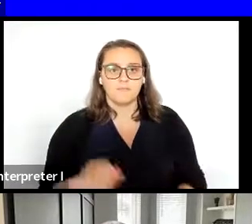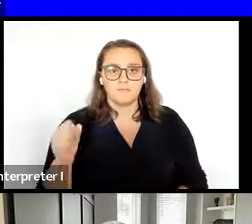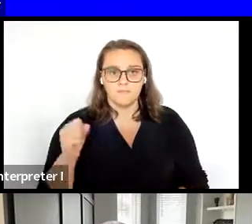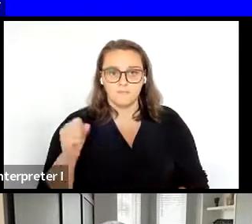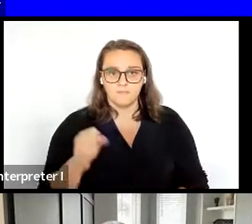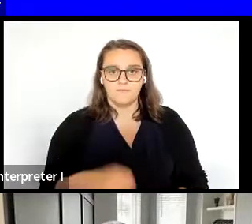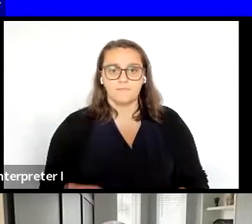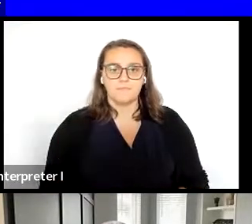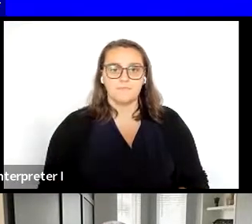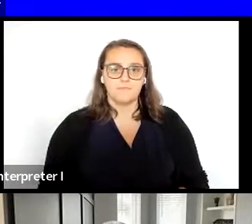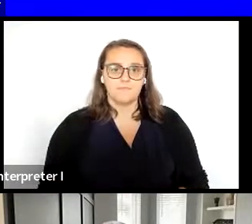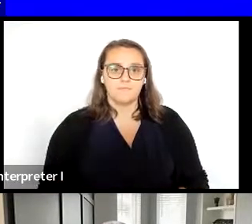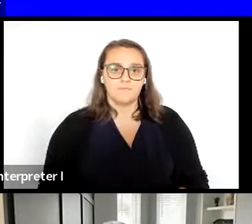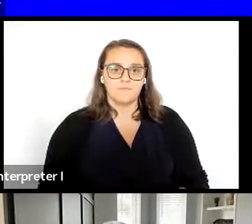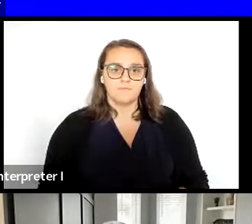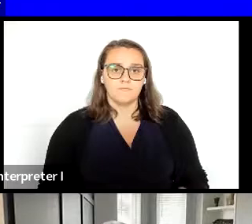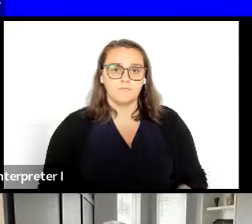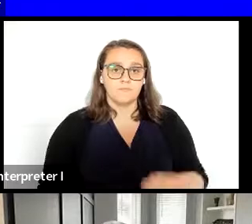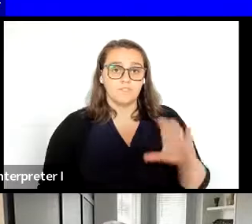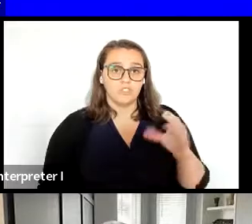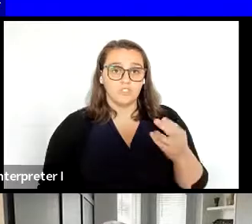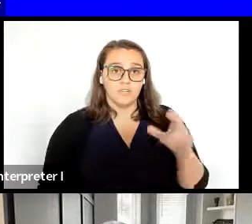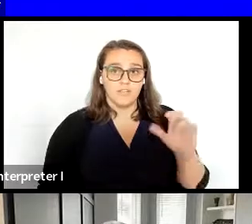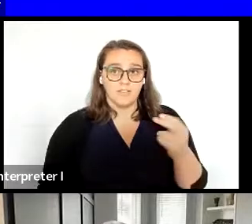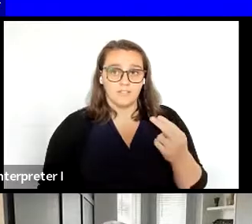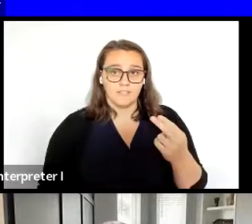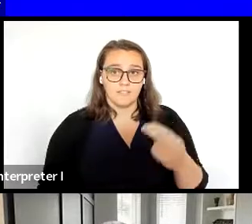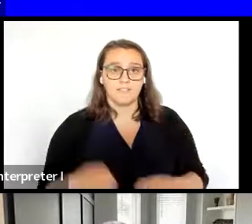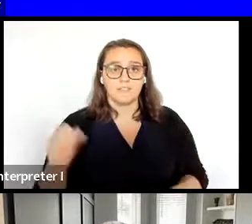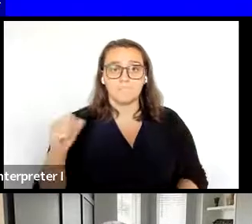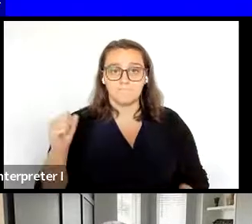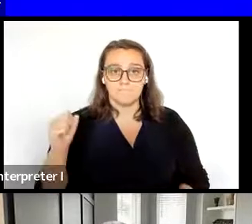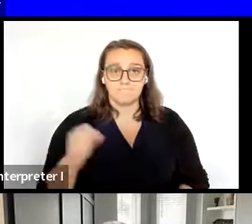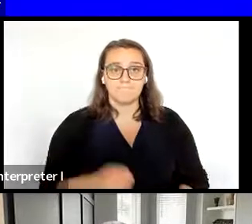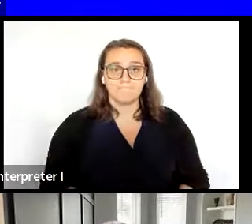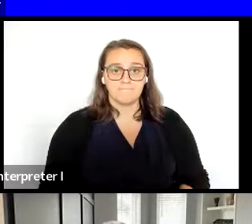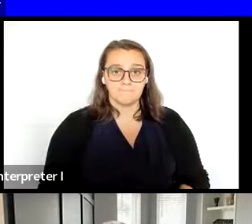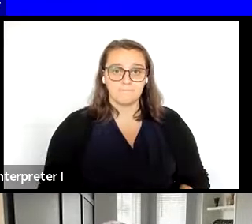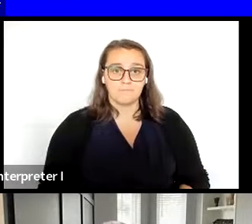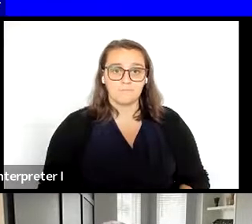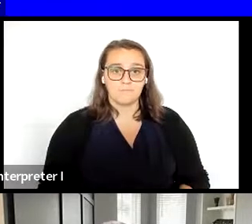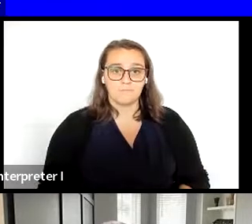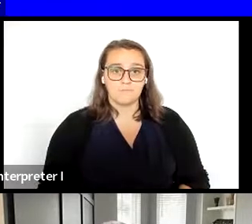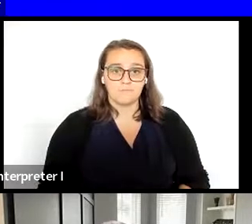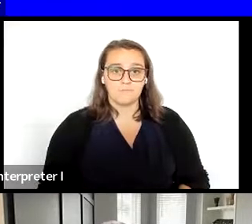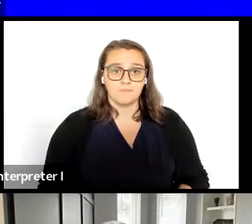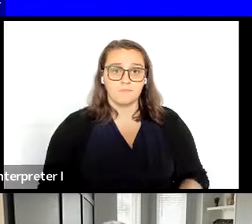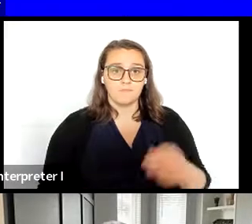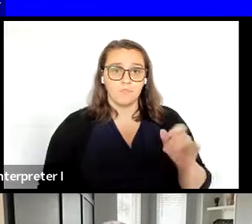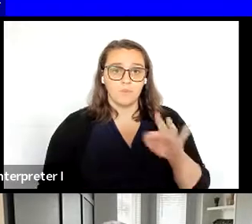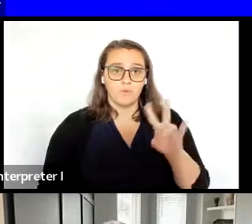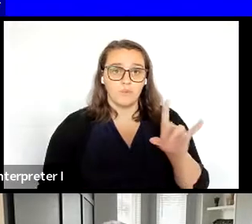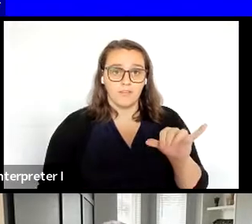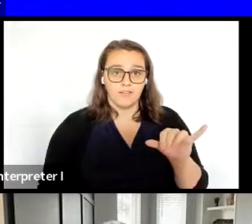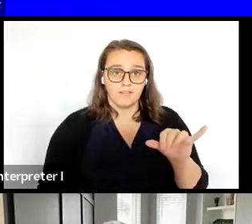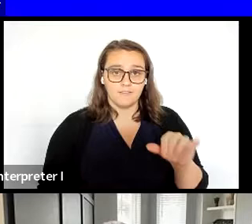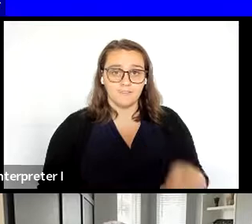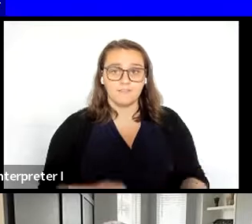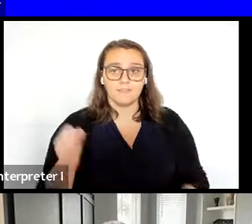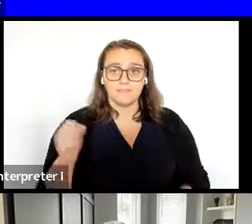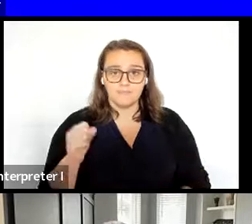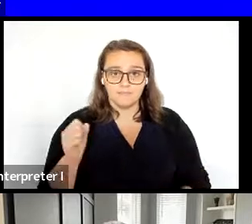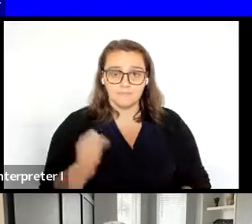Bonds votes yes. Councilmember Che, Yes. Councilmember Che votes yes. Councilmember Gray,